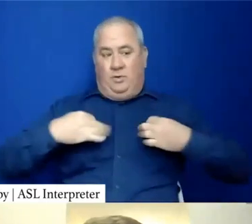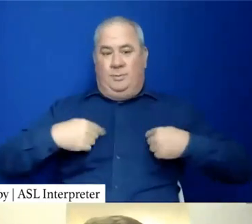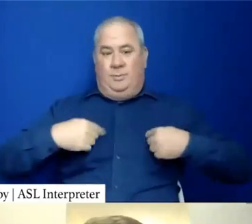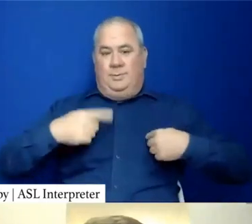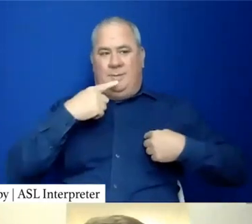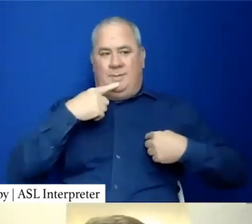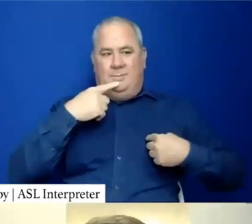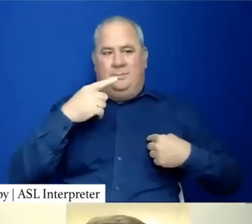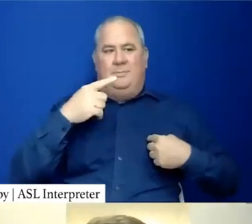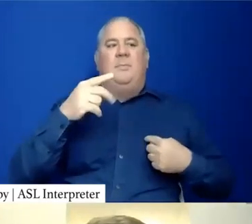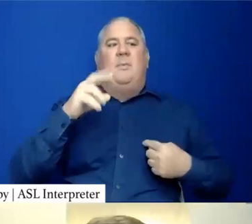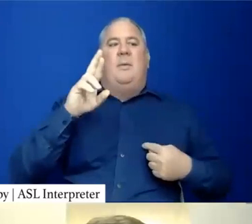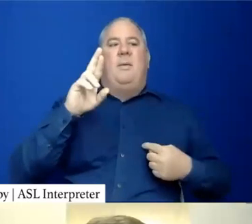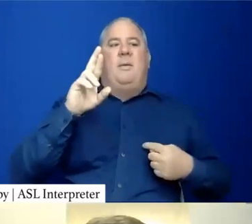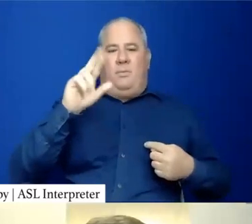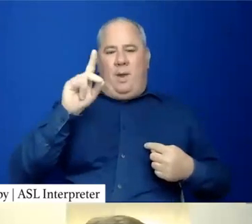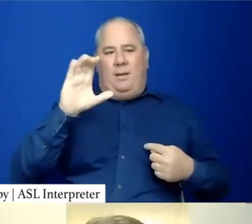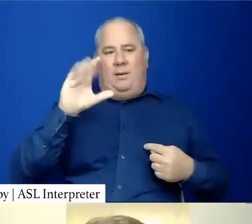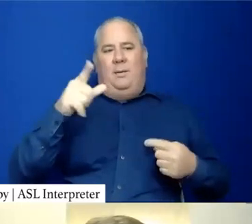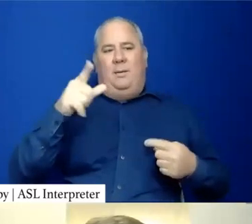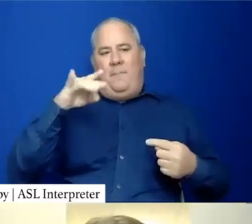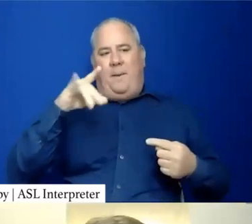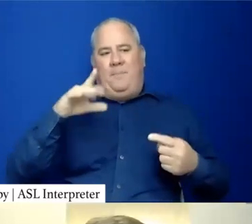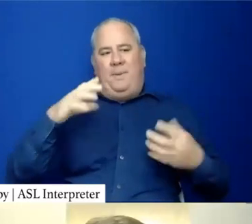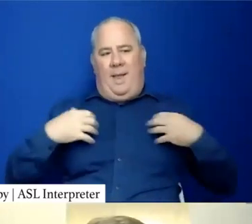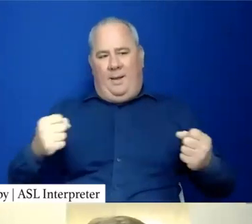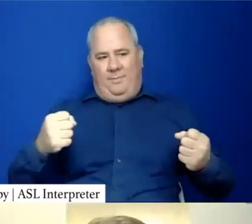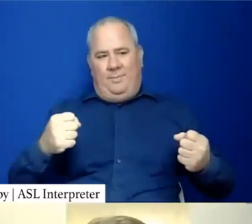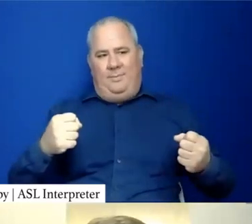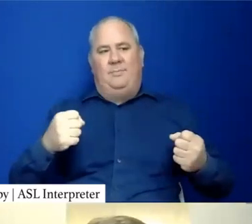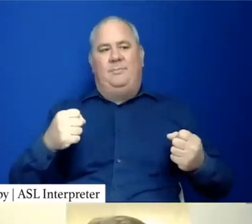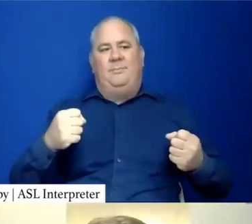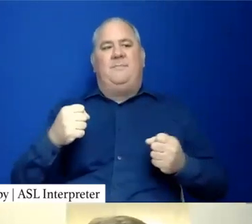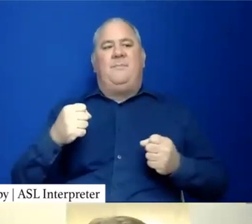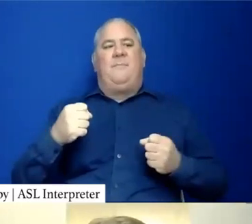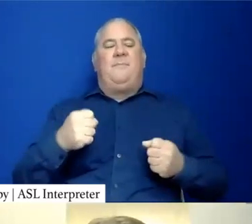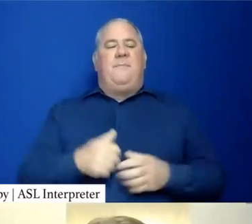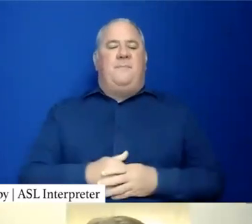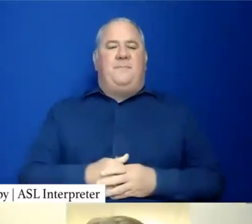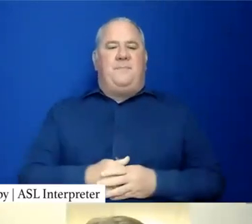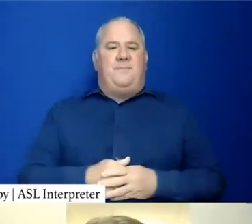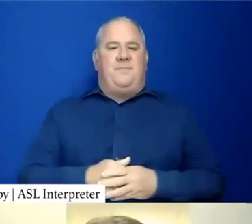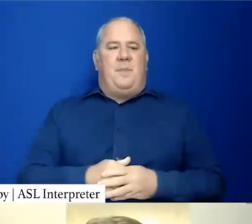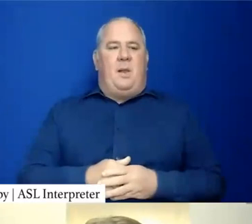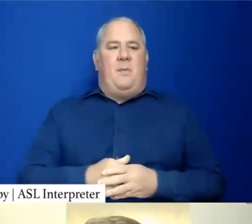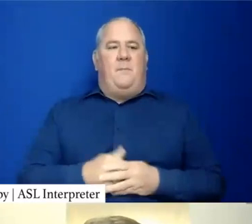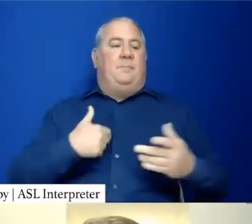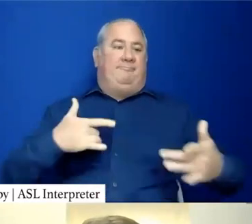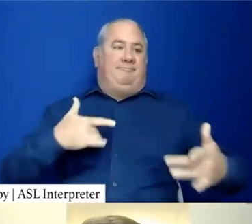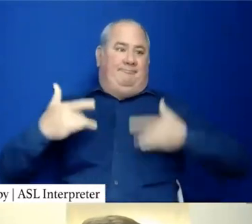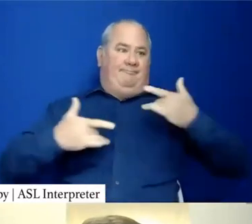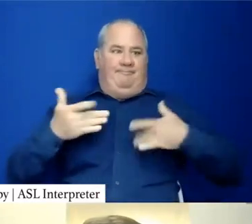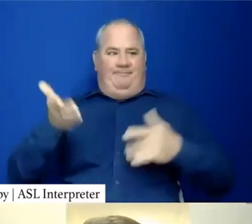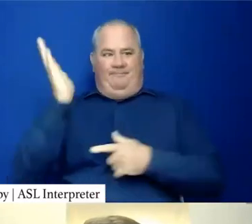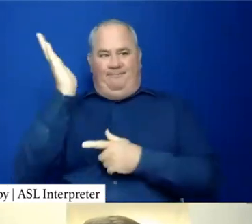praxis, in a room with two windows with blinds behind me. I am so excited to welcome you to the next program in our